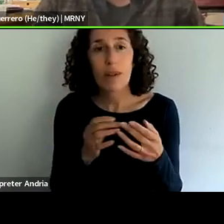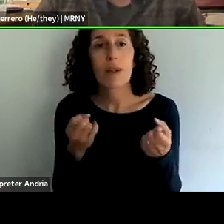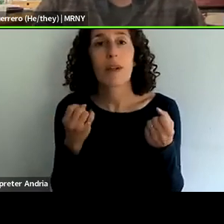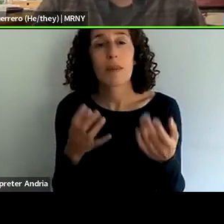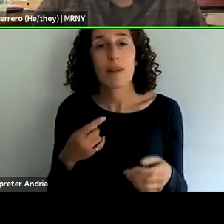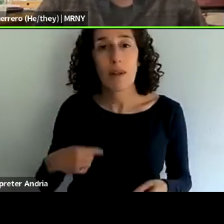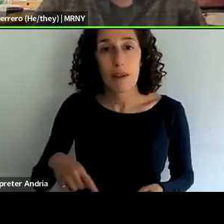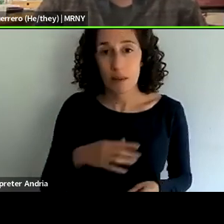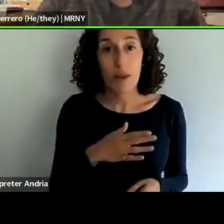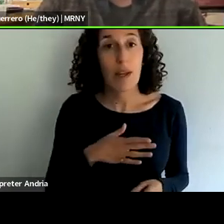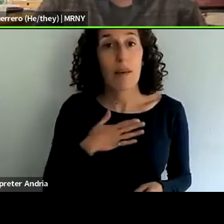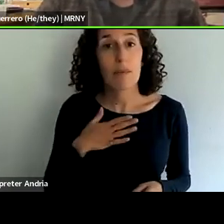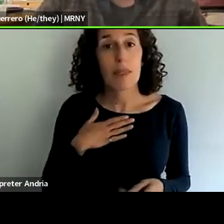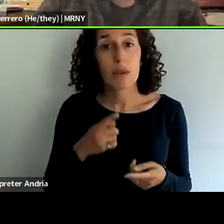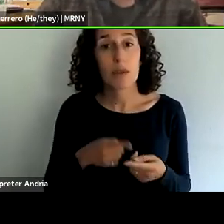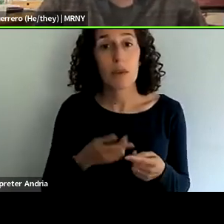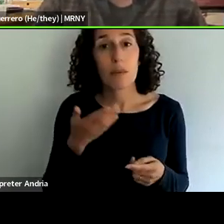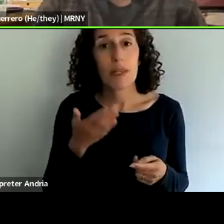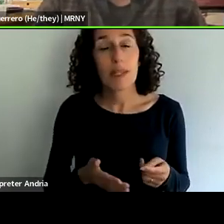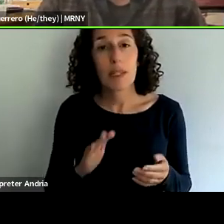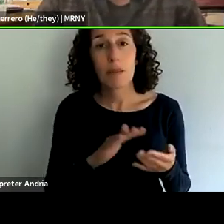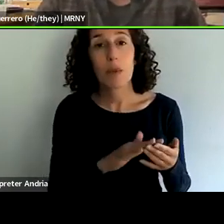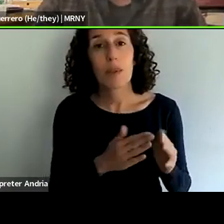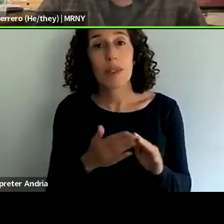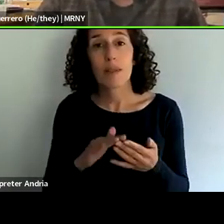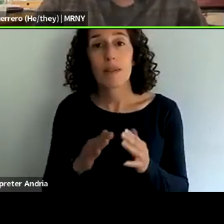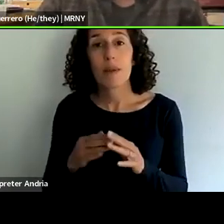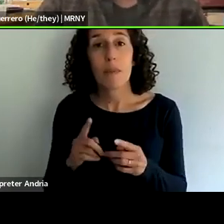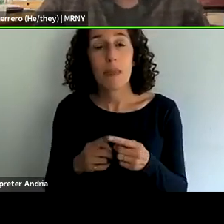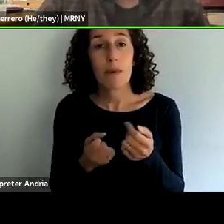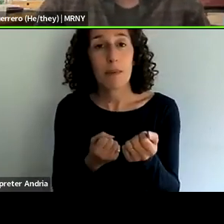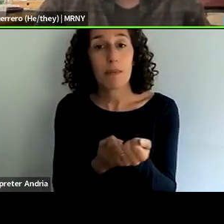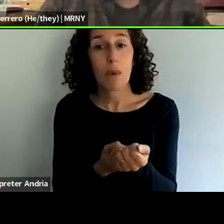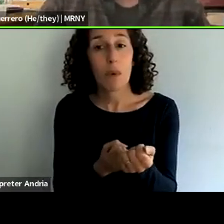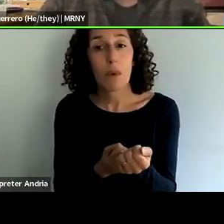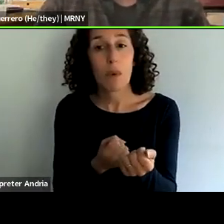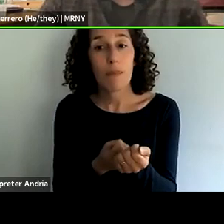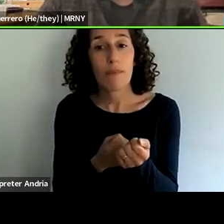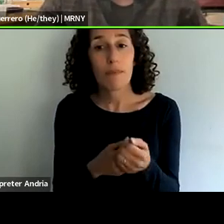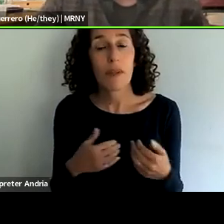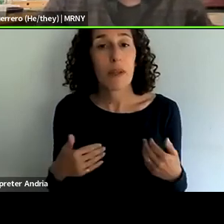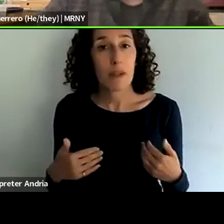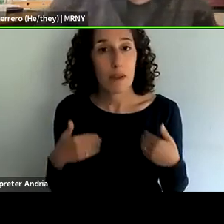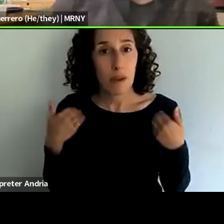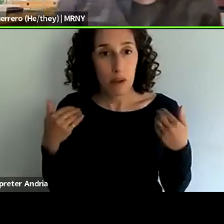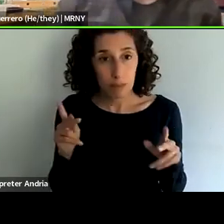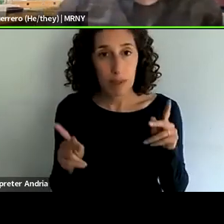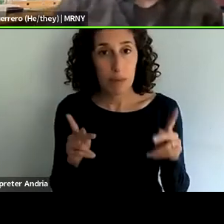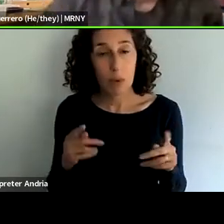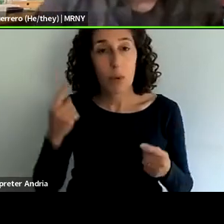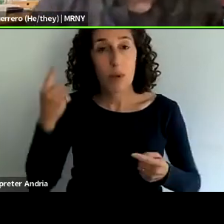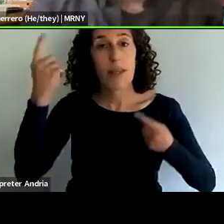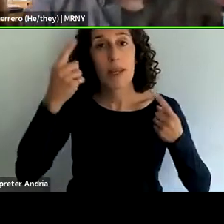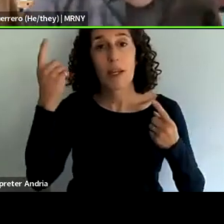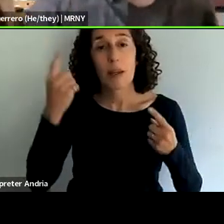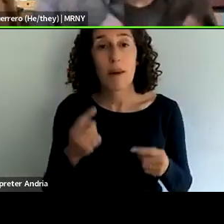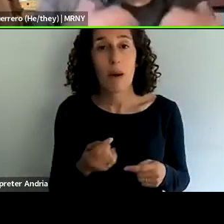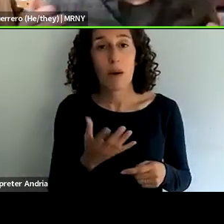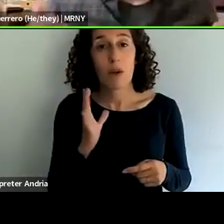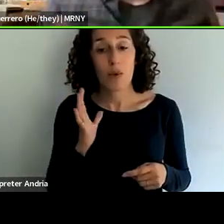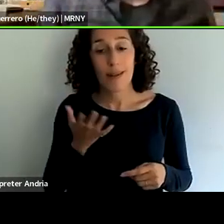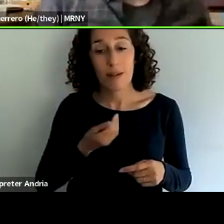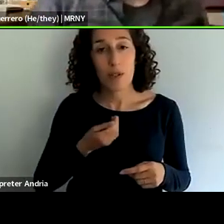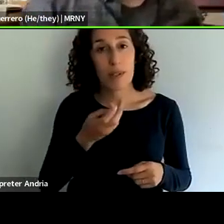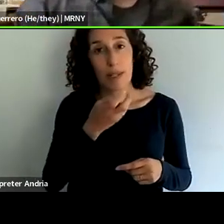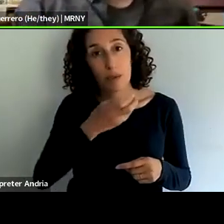in community to support either younger folks who are thinking about transitioning or